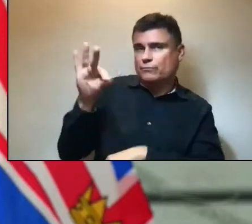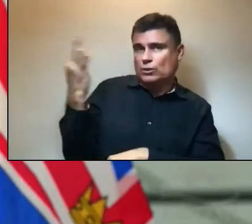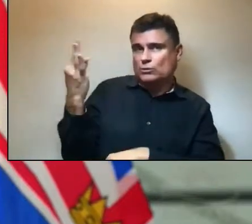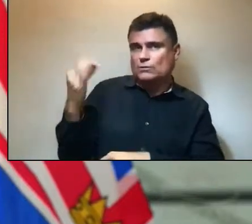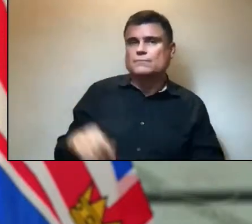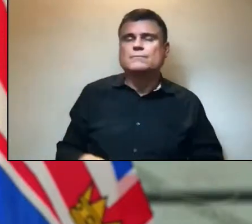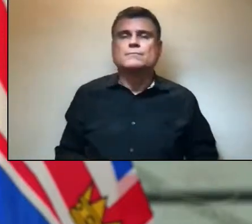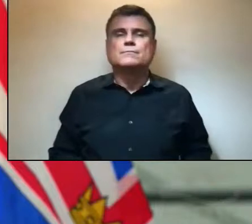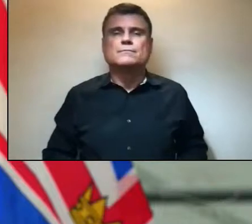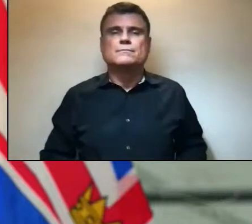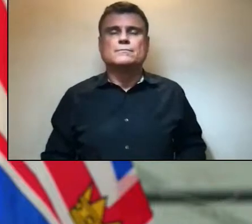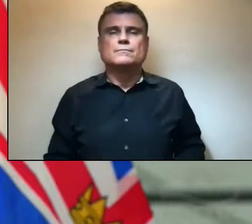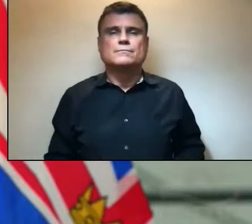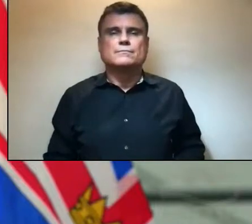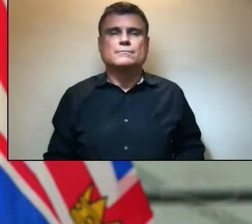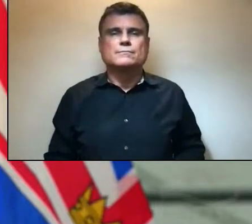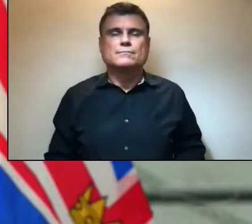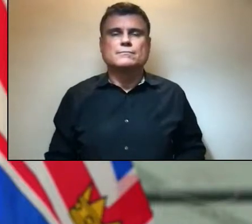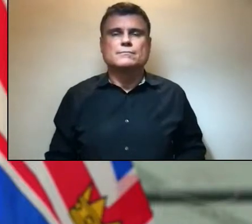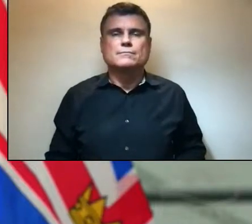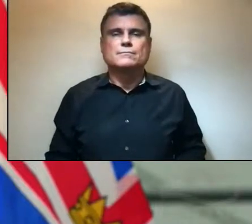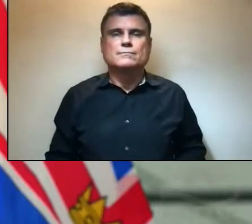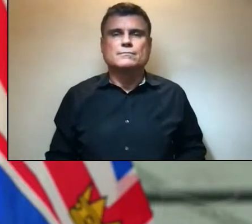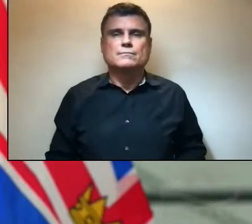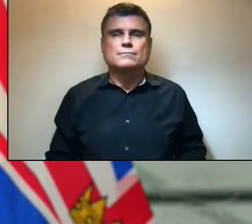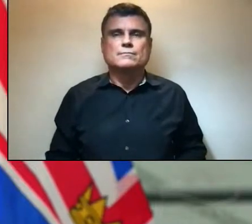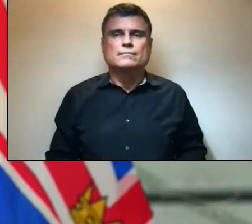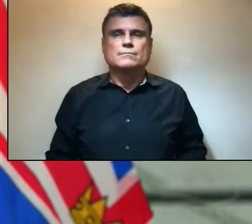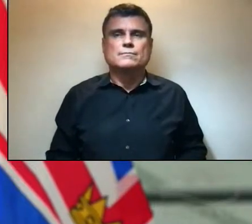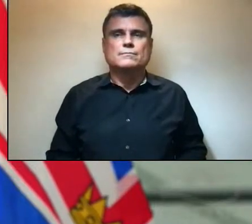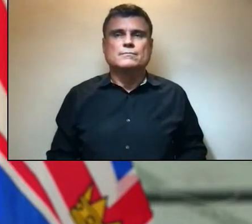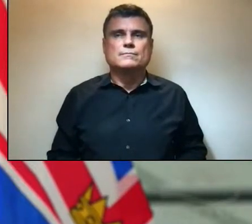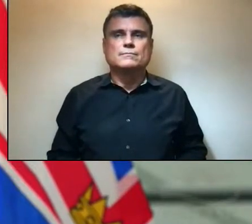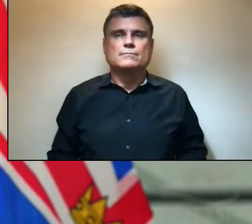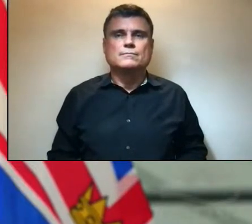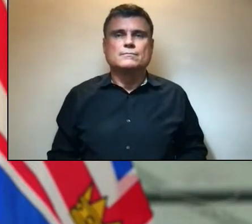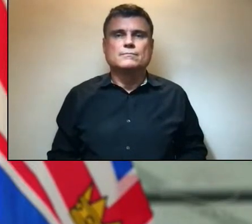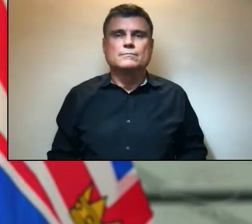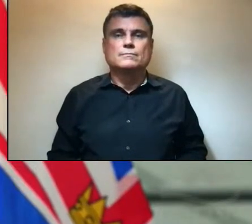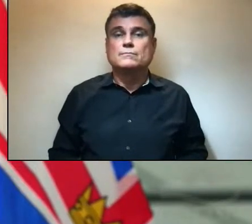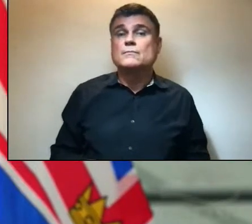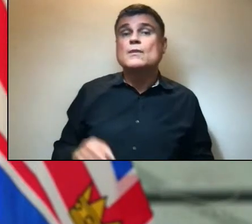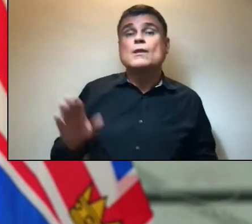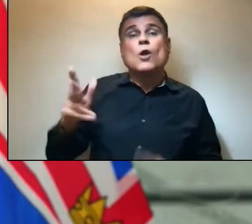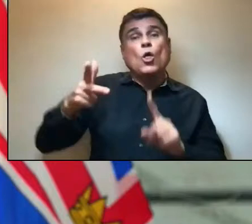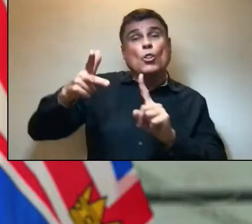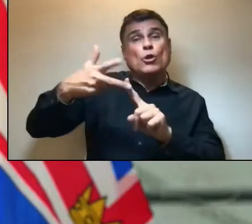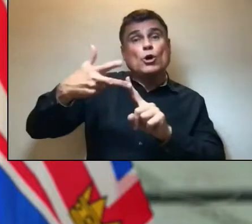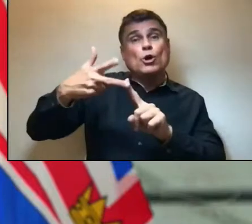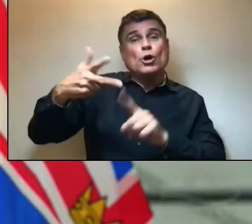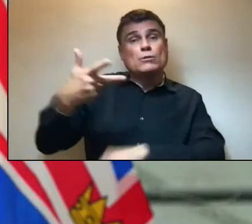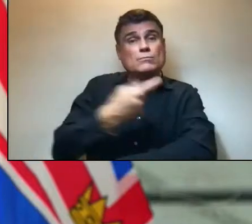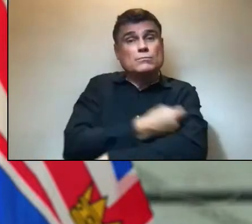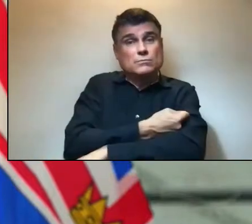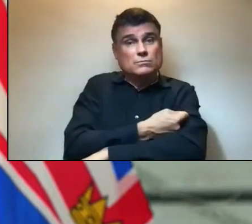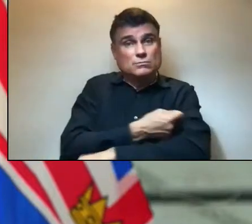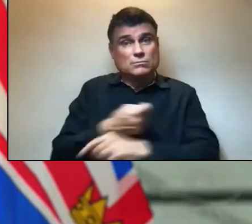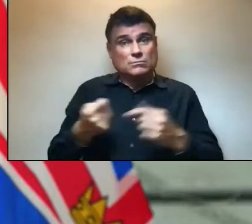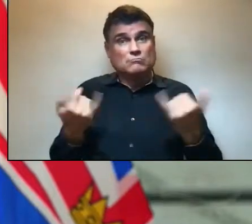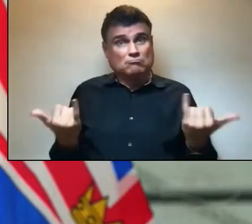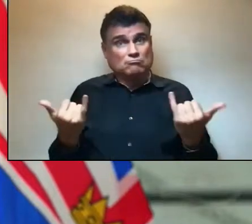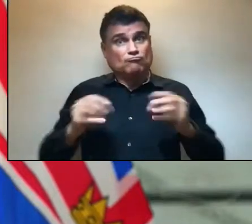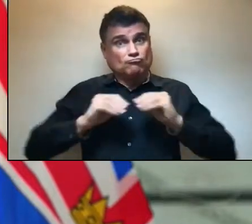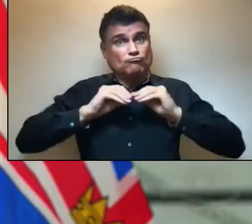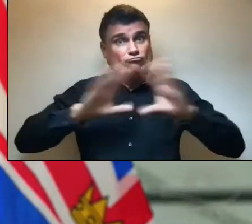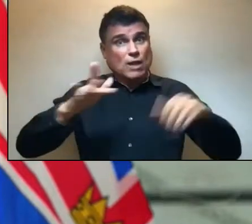please. Dr. Henry, so will BC make booster doses available now for everyone, since it appears that 2 doses